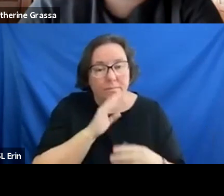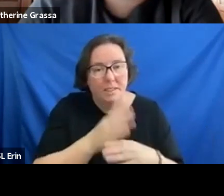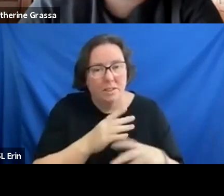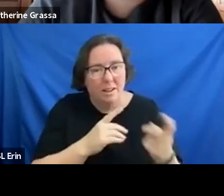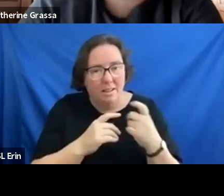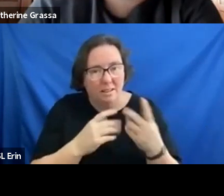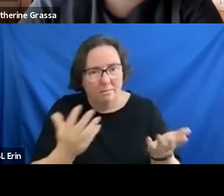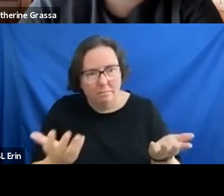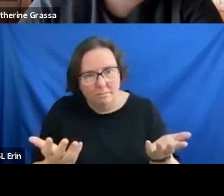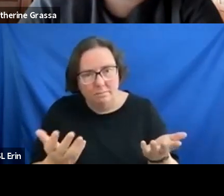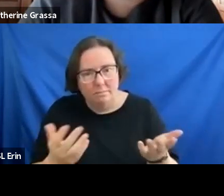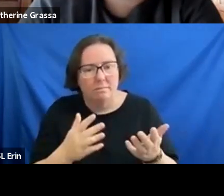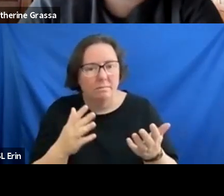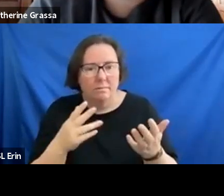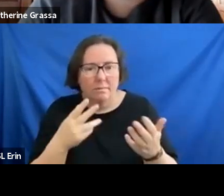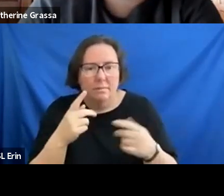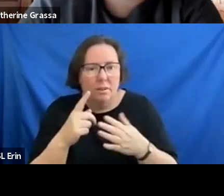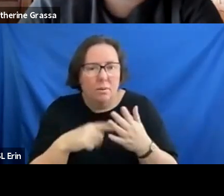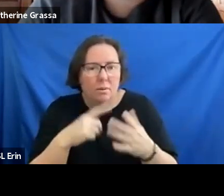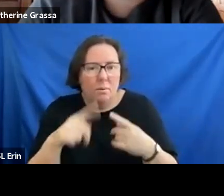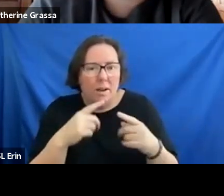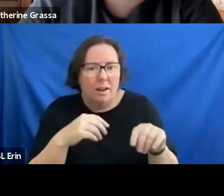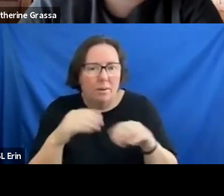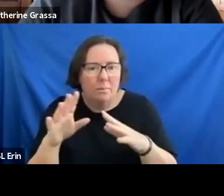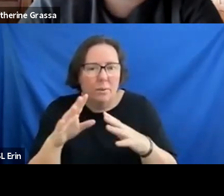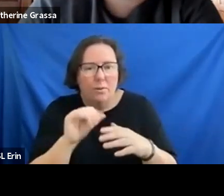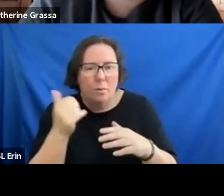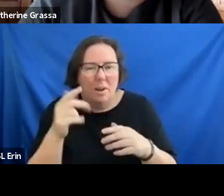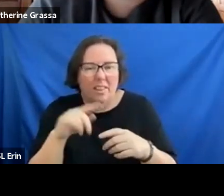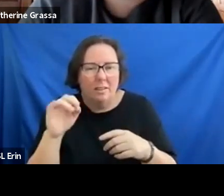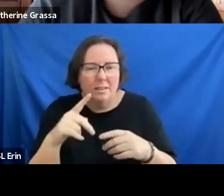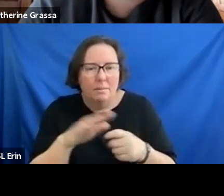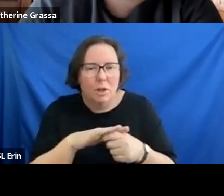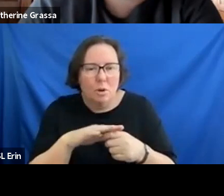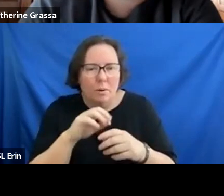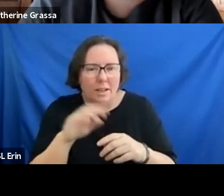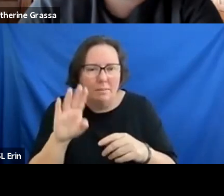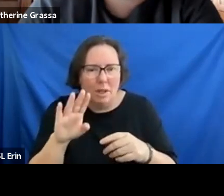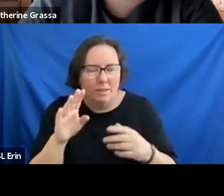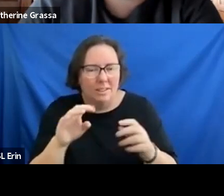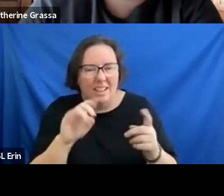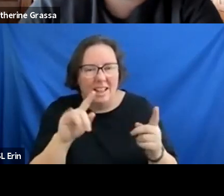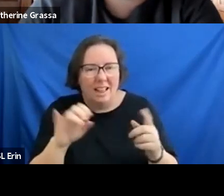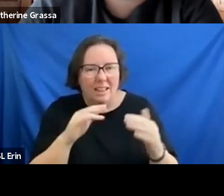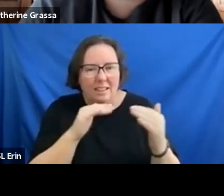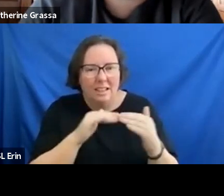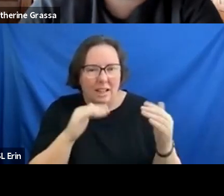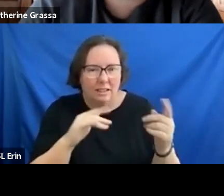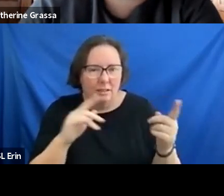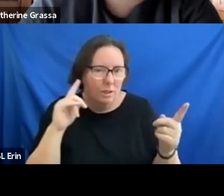asked, how about we move to another zip code in Boston? Ellie's classmates